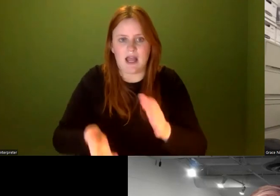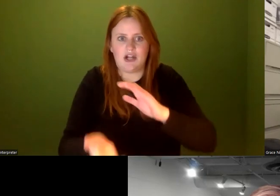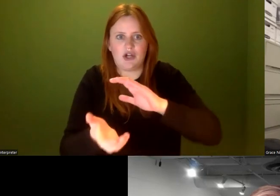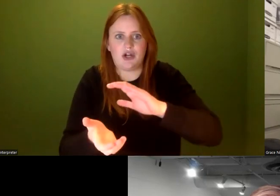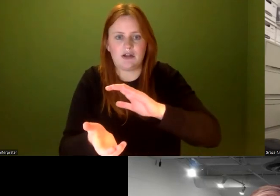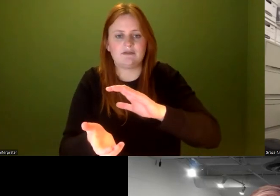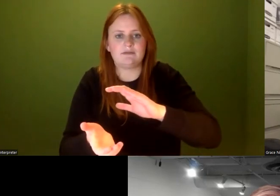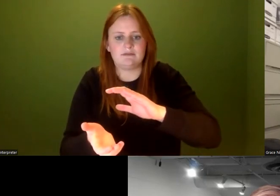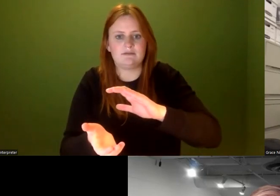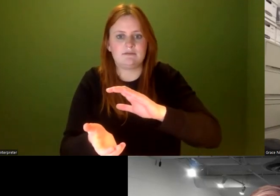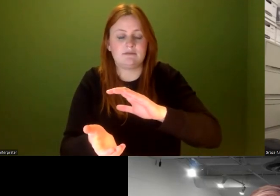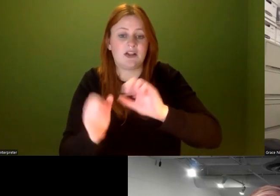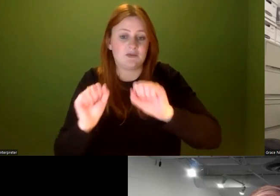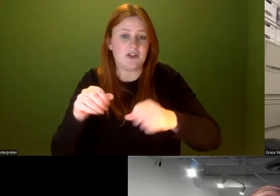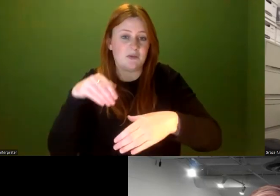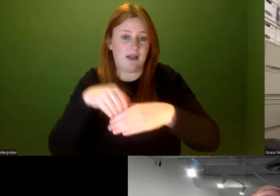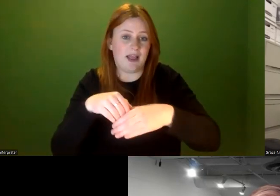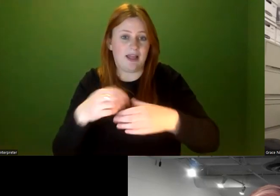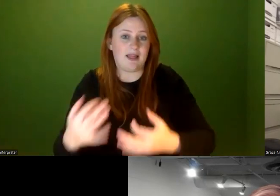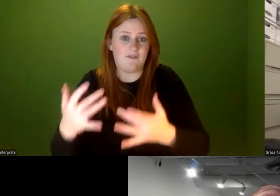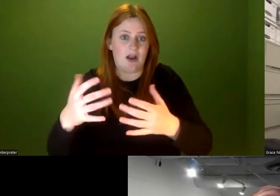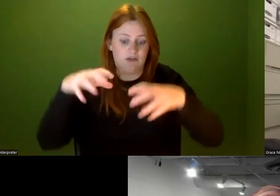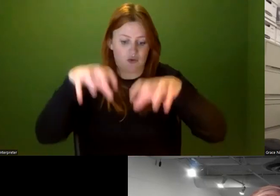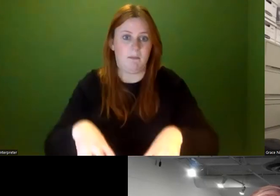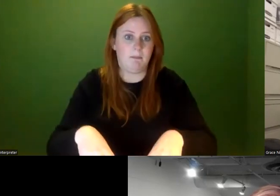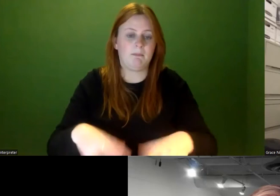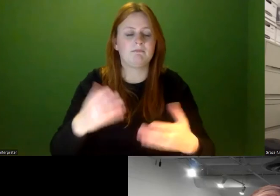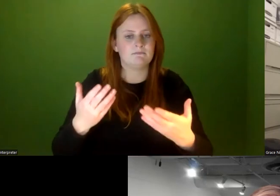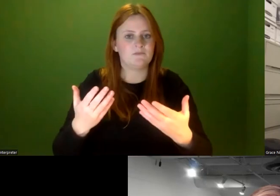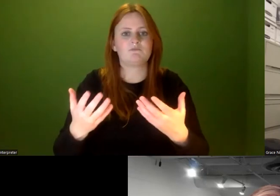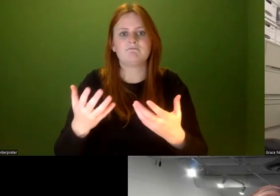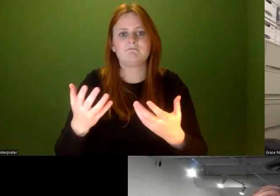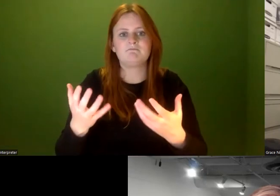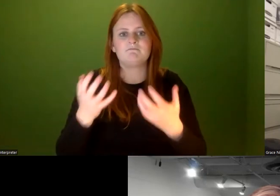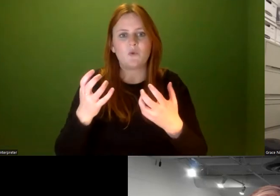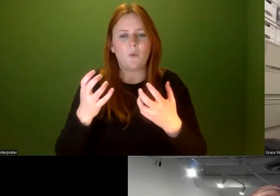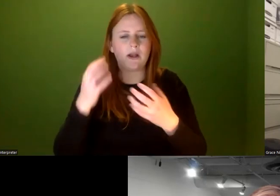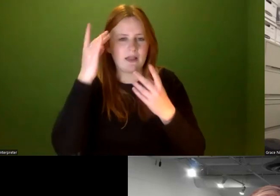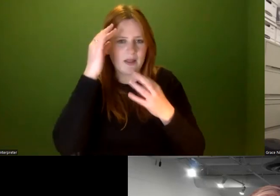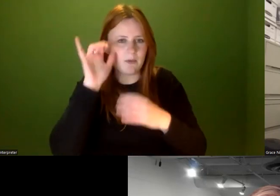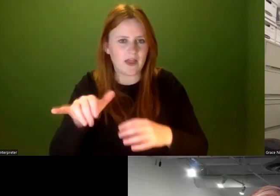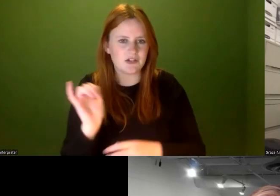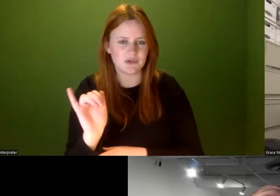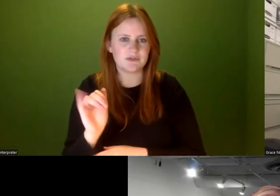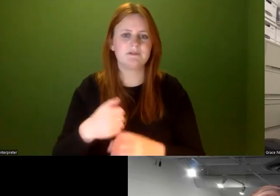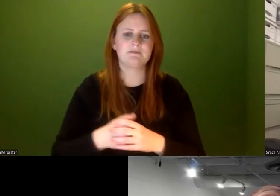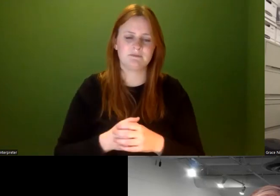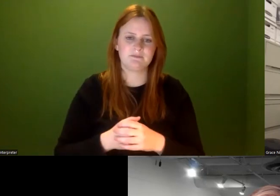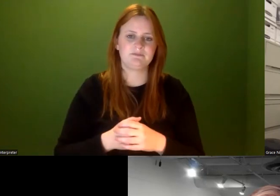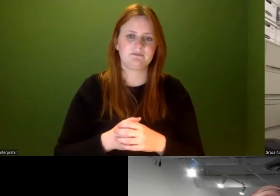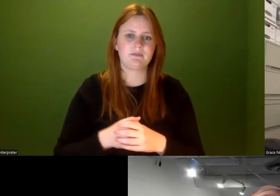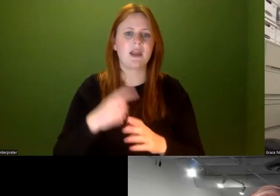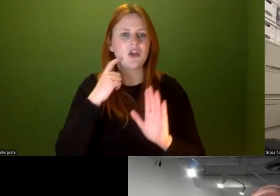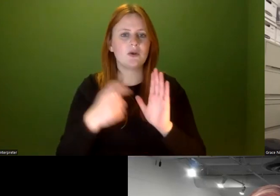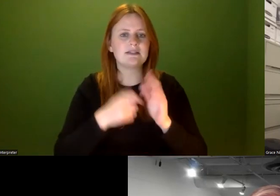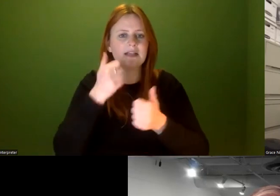could actually drop in the firing. So I was thinking about that. And then you'll see they each also have sort of a collar,